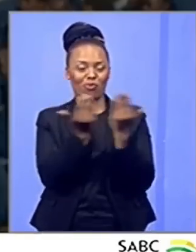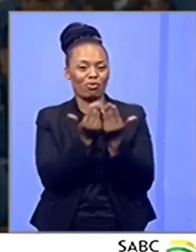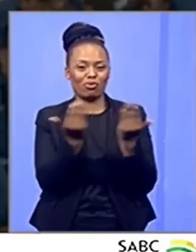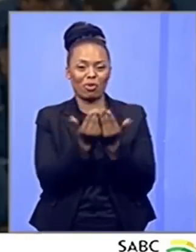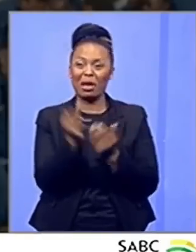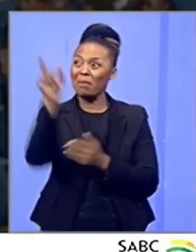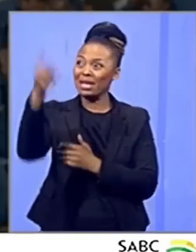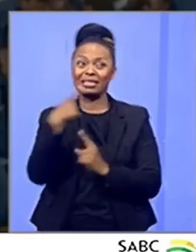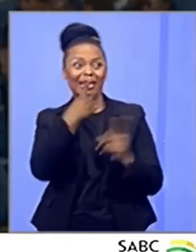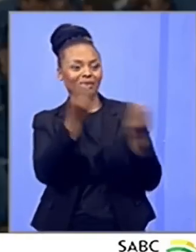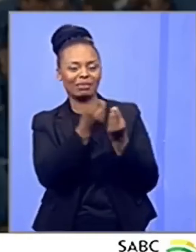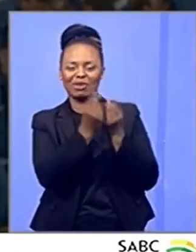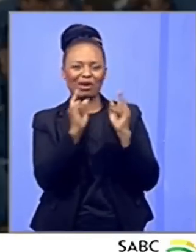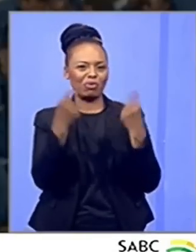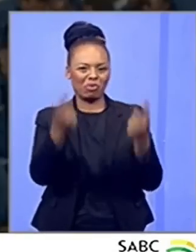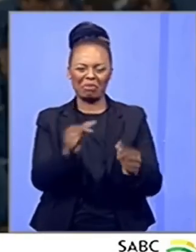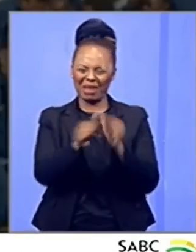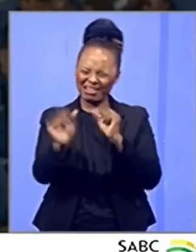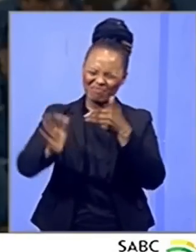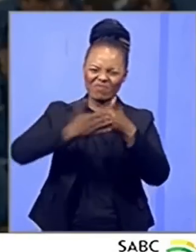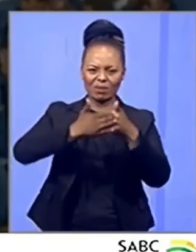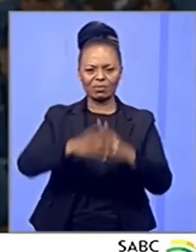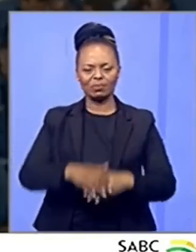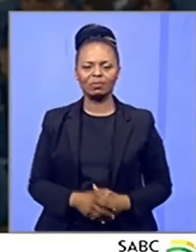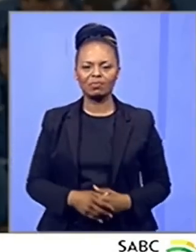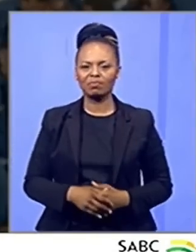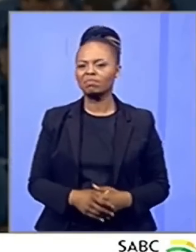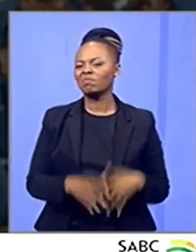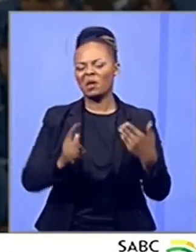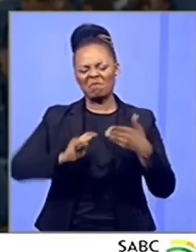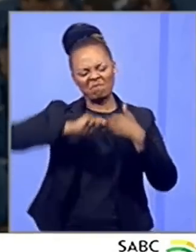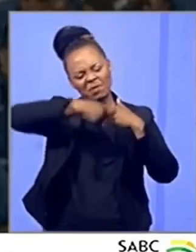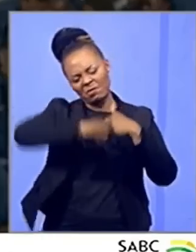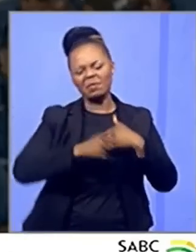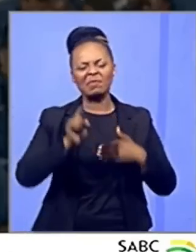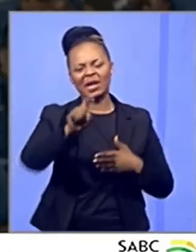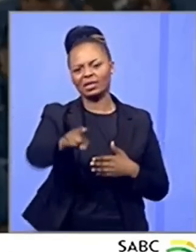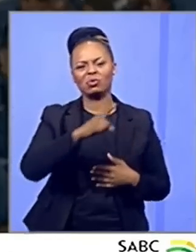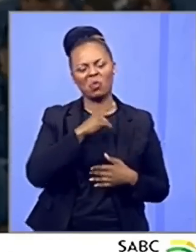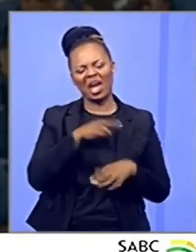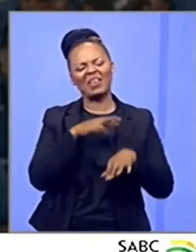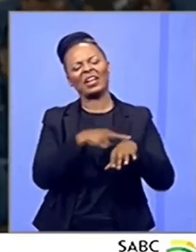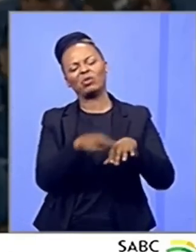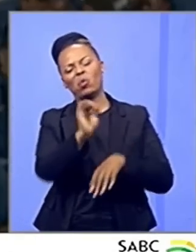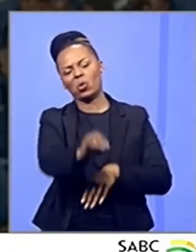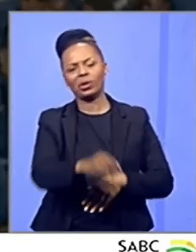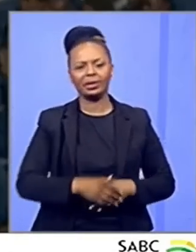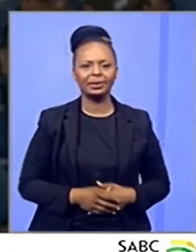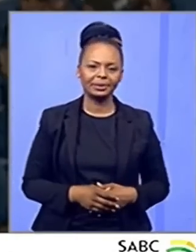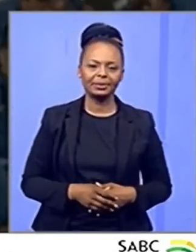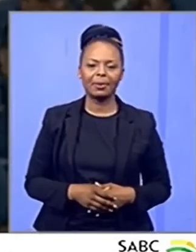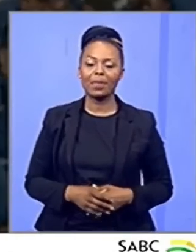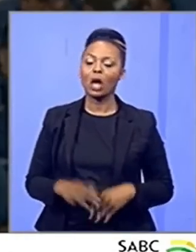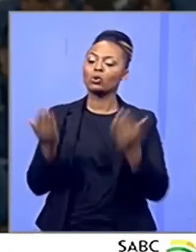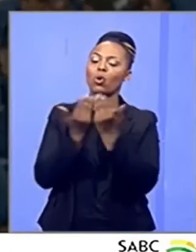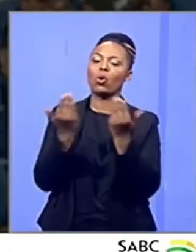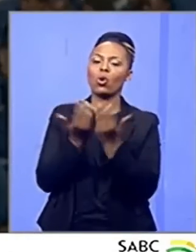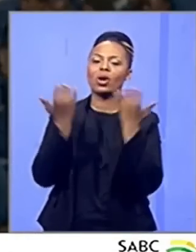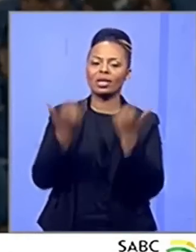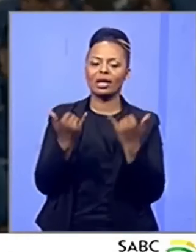ka setswalo se tseelwe dithata ka gore bile ba na le kgetololo bjale nna ke re sekolo se tshwana le se sa Crowthorne